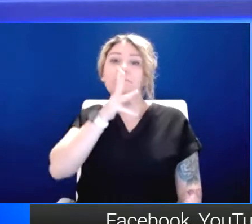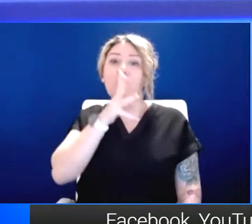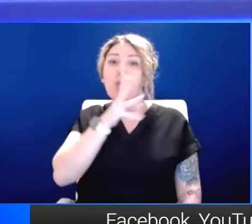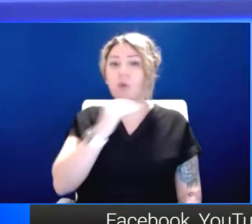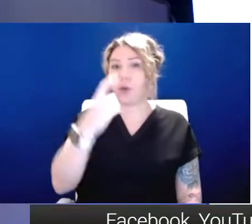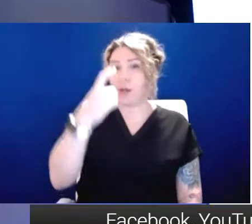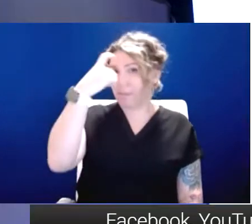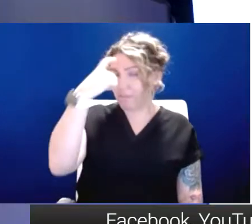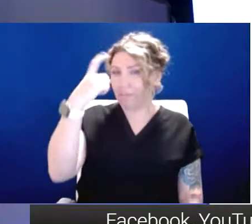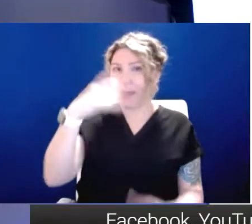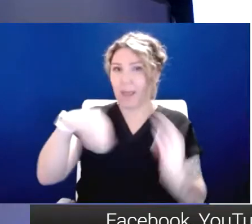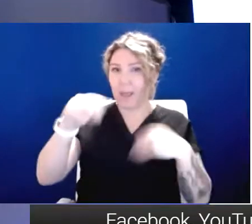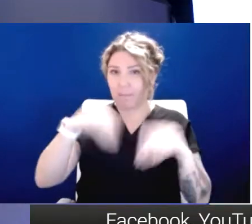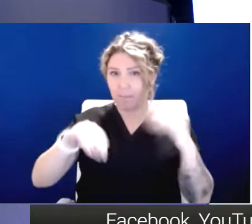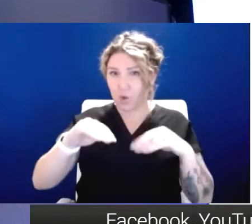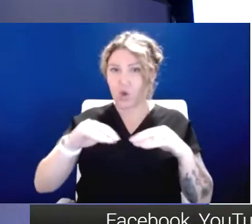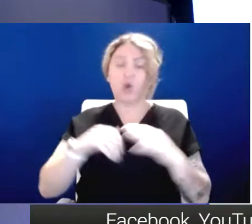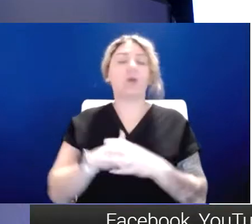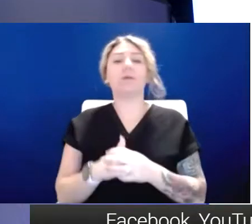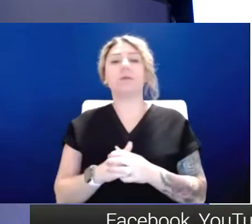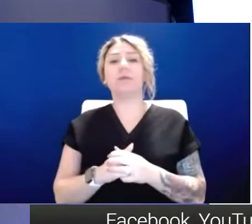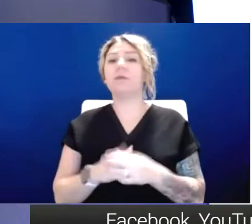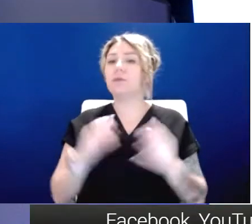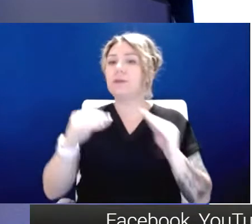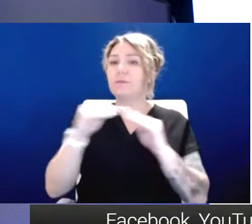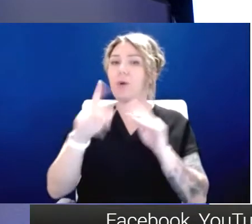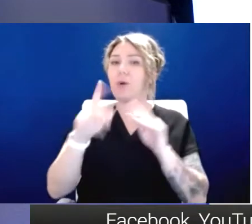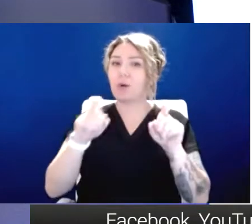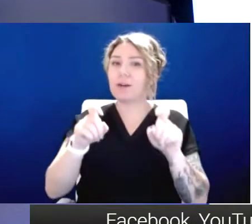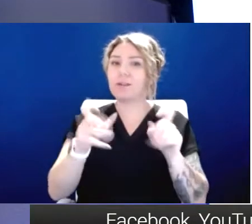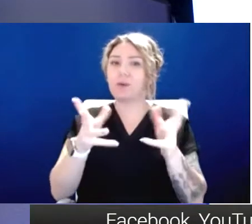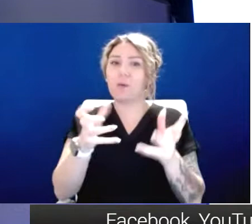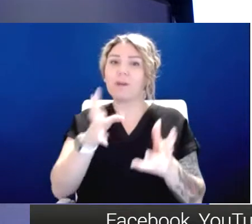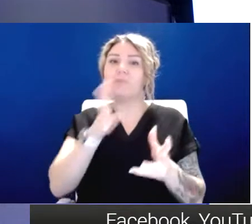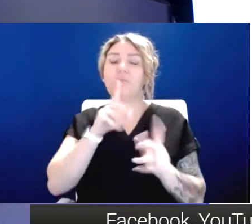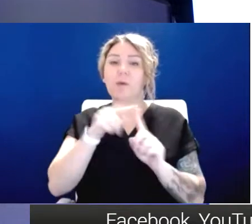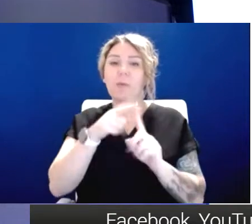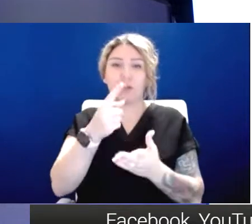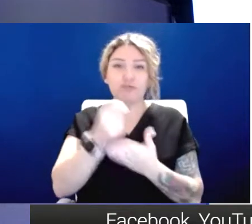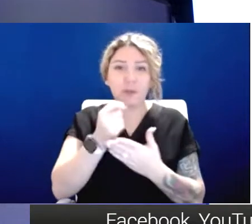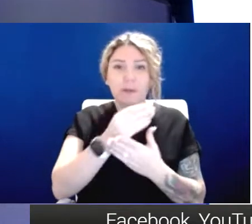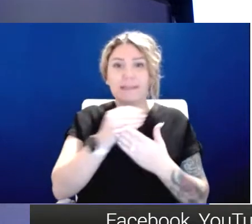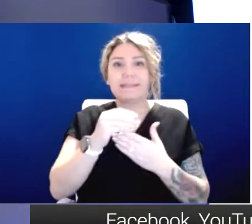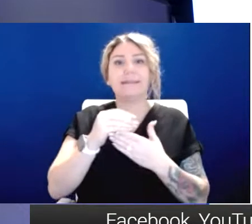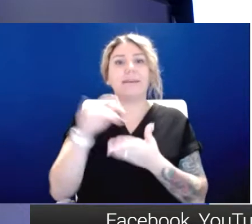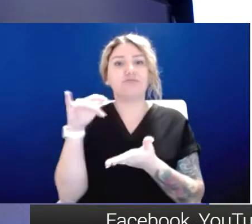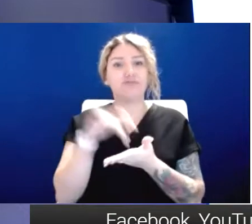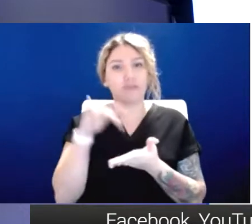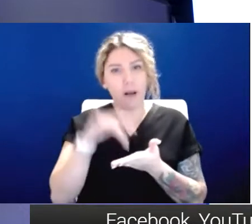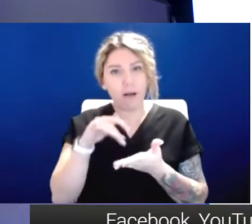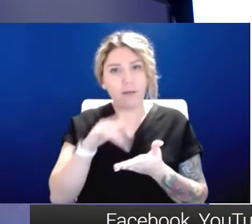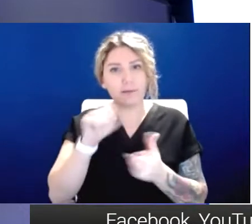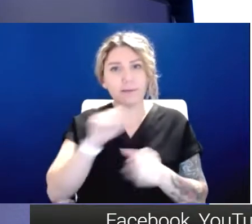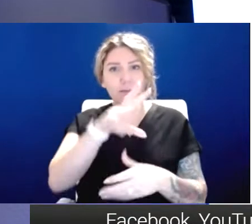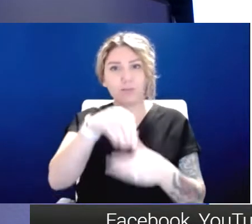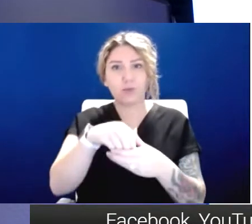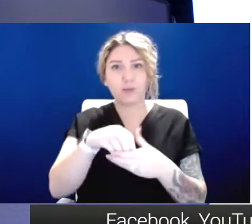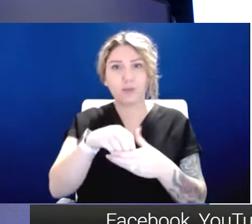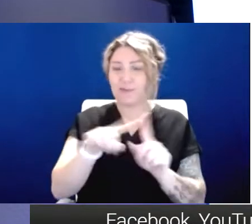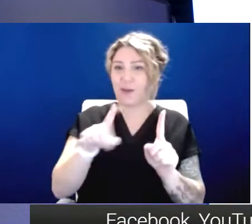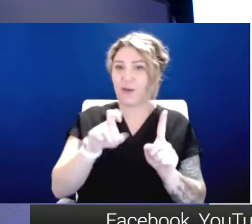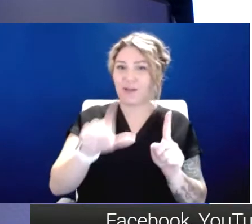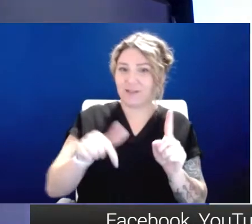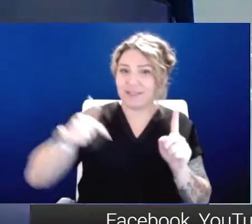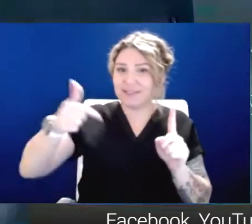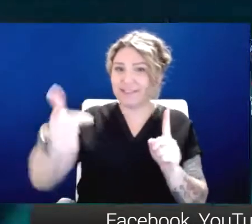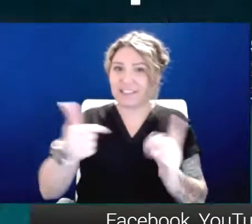together. So we'll take some more questions here in just a moment. I want to talk about some treatments and some trials that people can participate in just a moment. But I do want to turn over now to Dr.